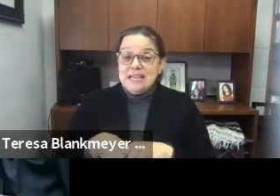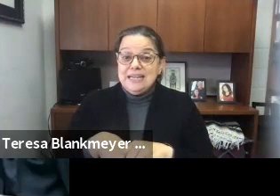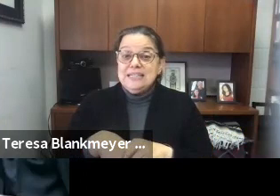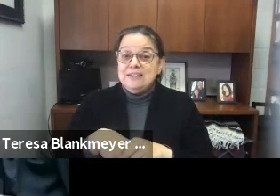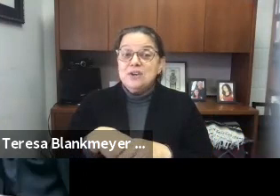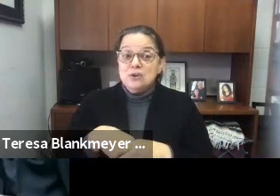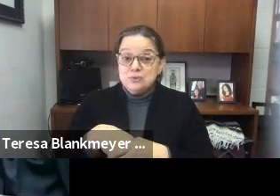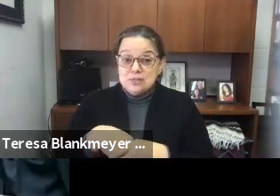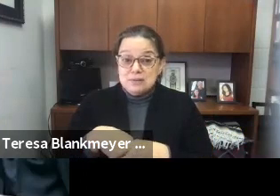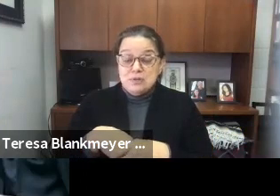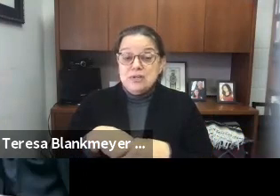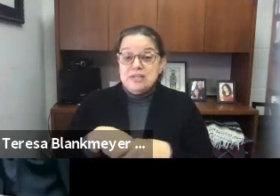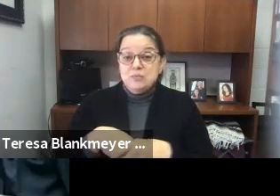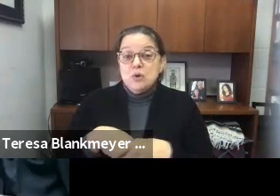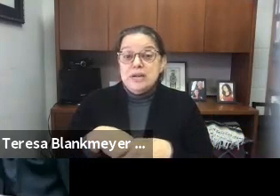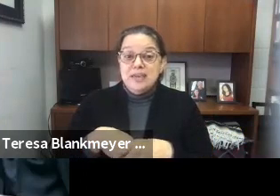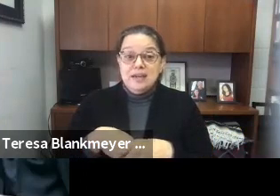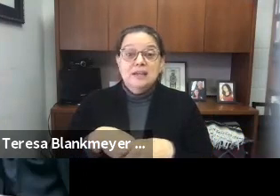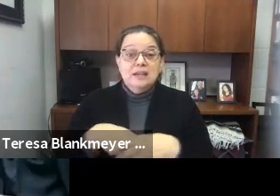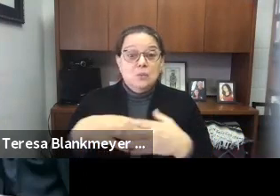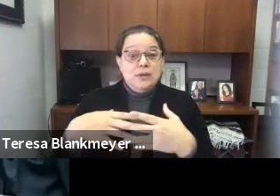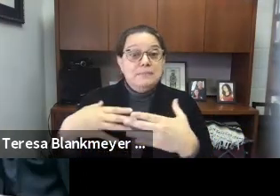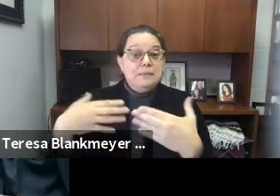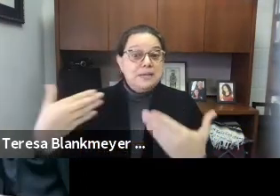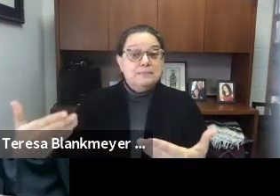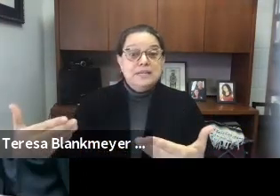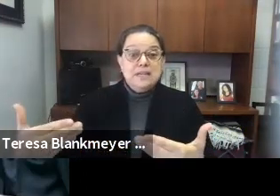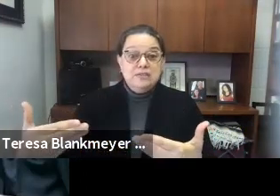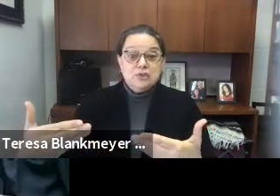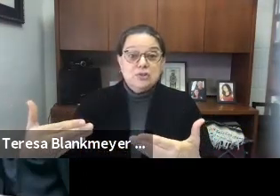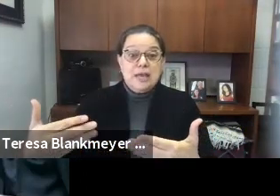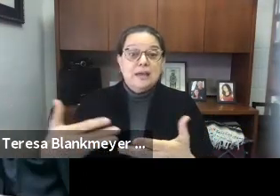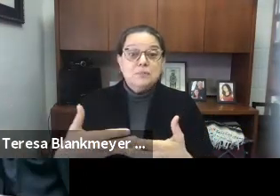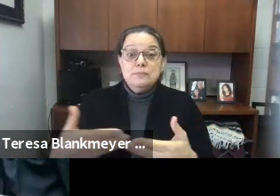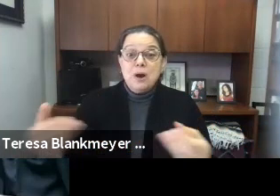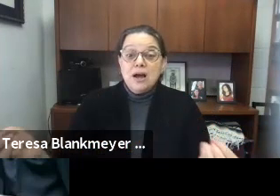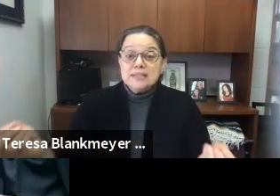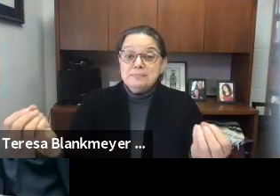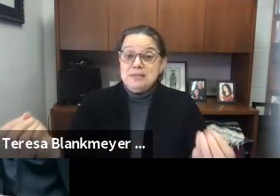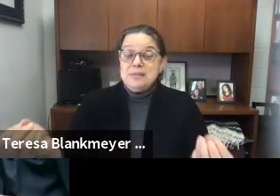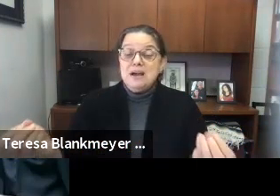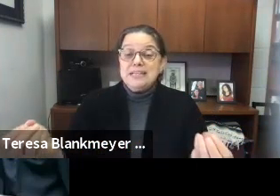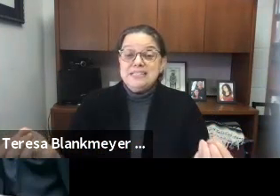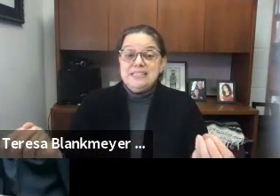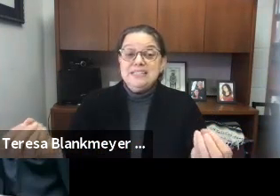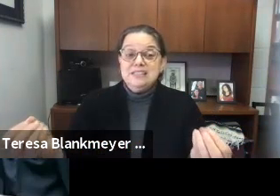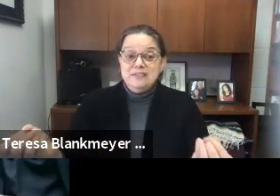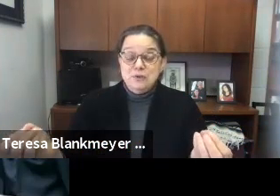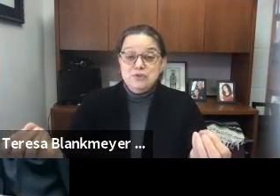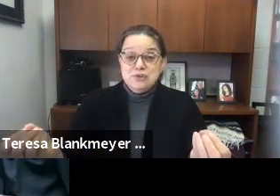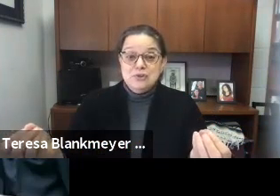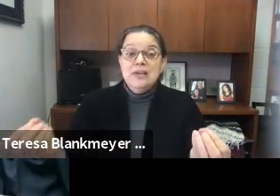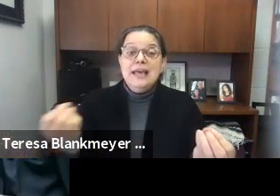of the signing deaf cultural community worry that we may become endangered and could possibly become extinct